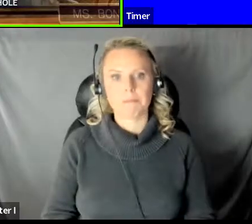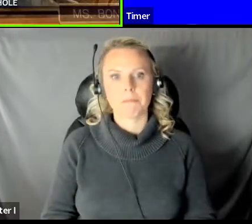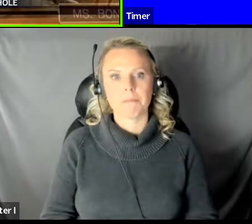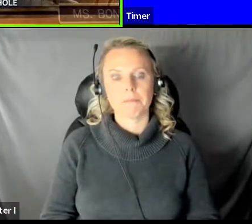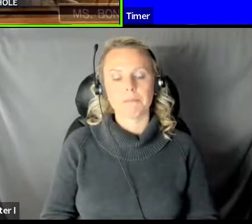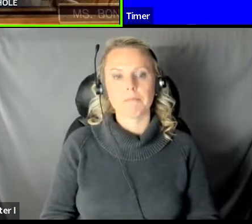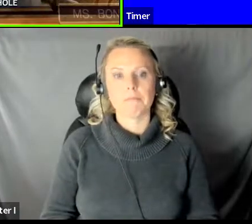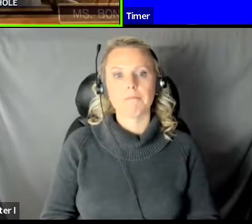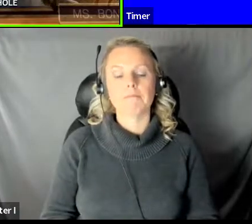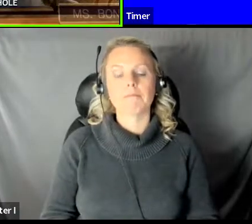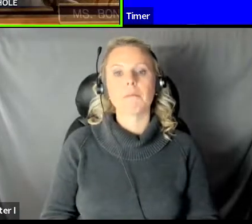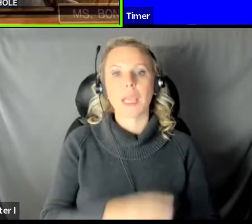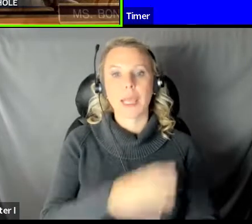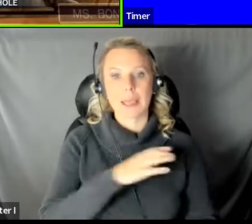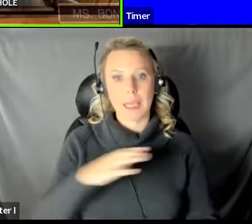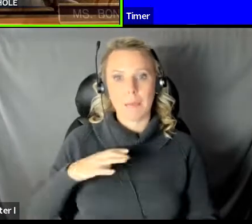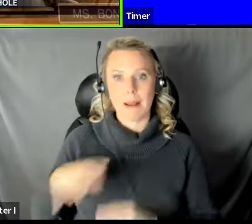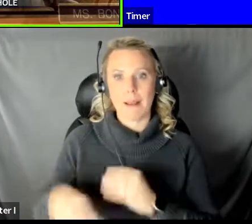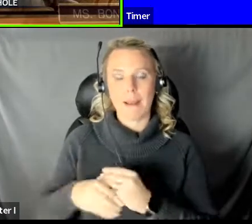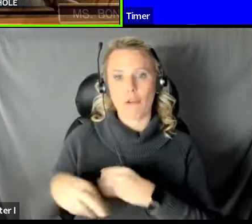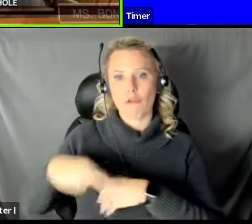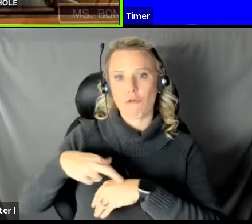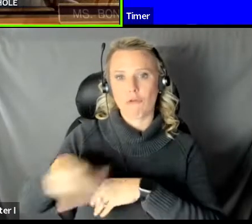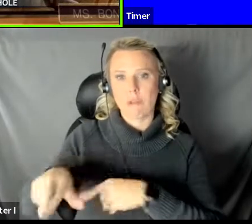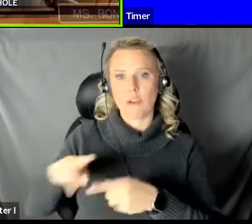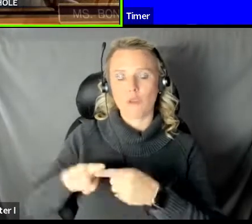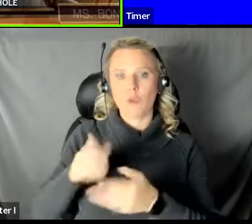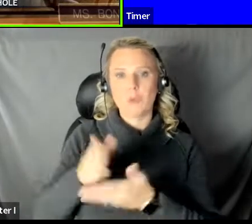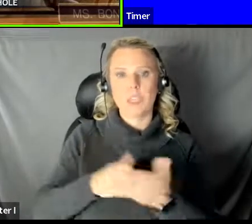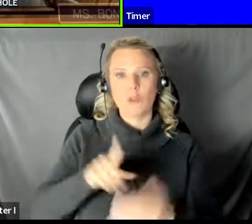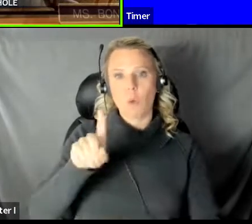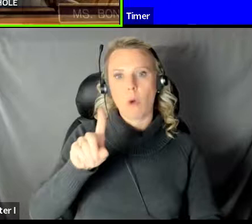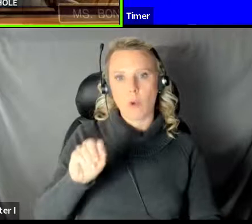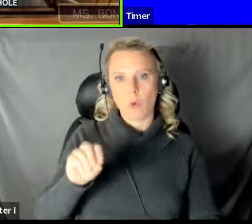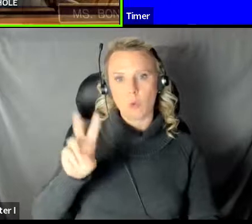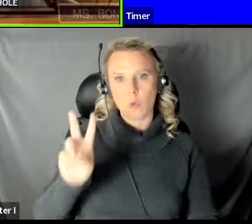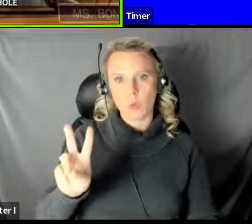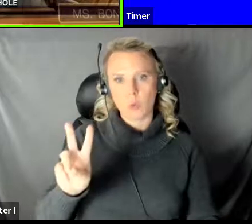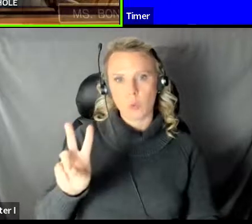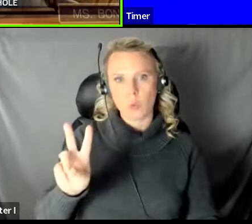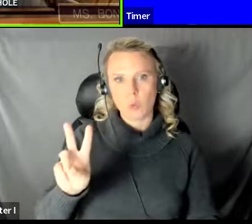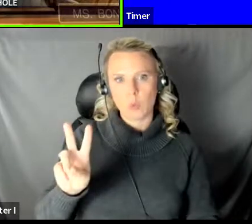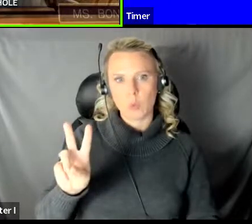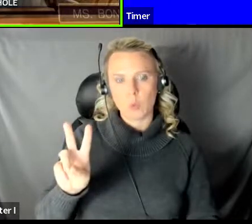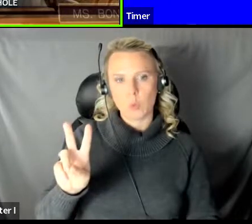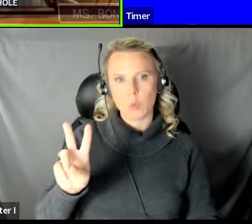The committee added a reference to section 102